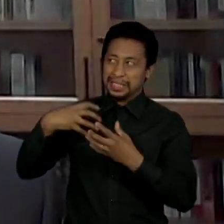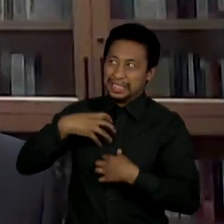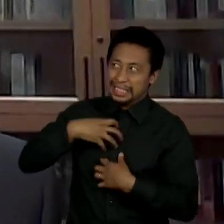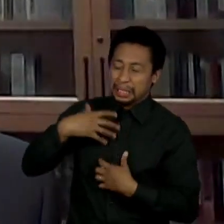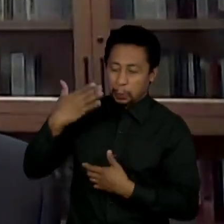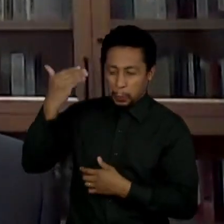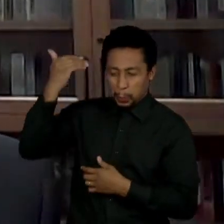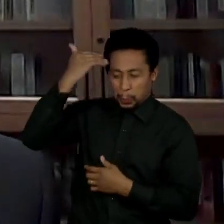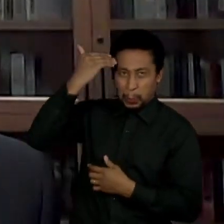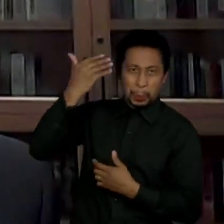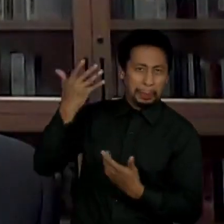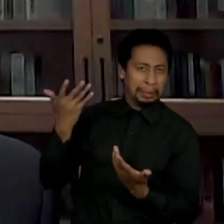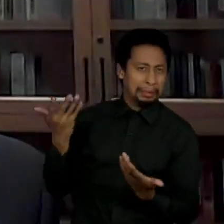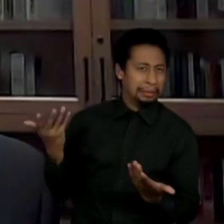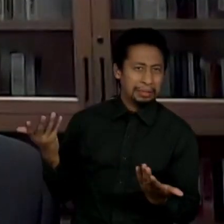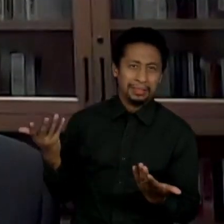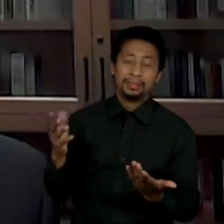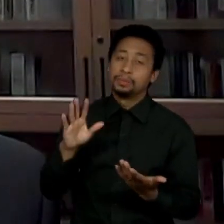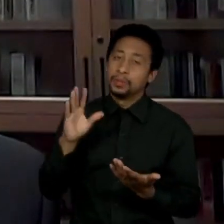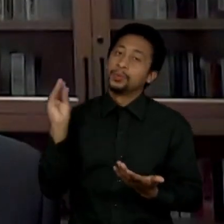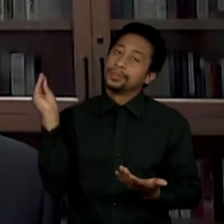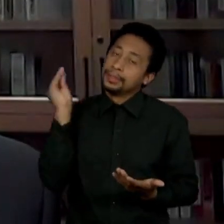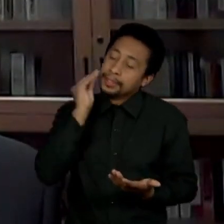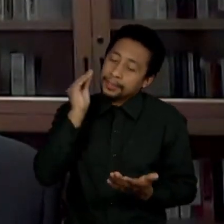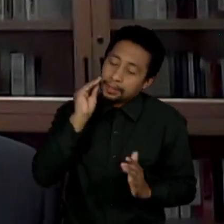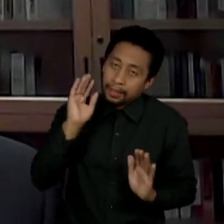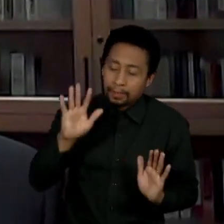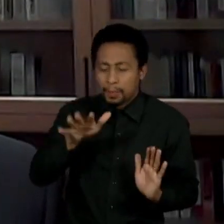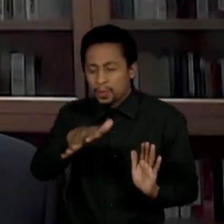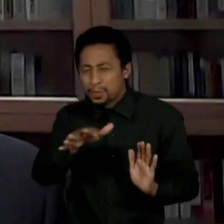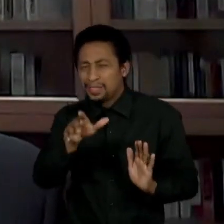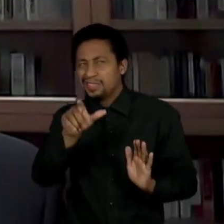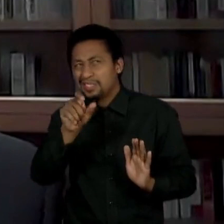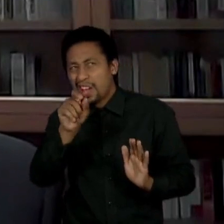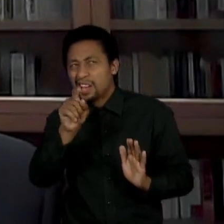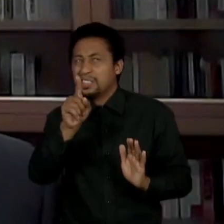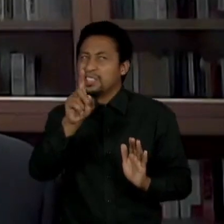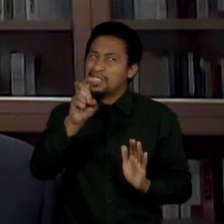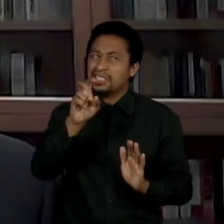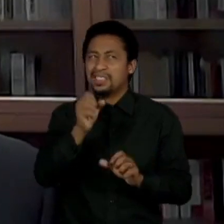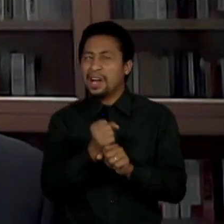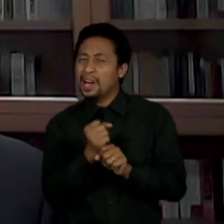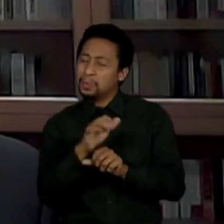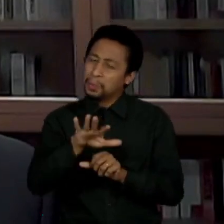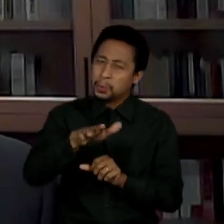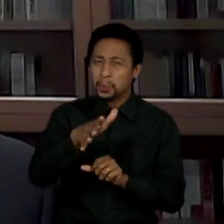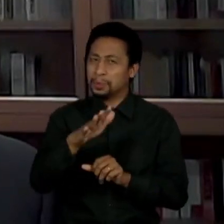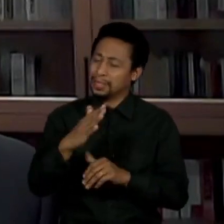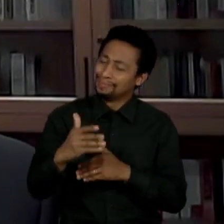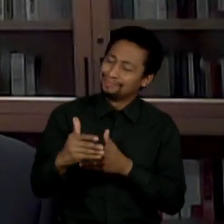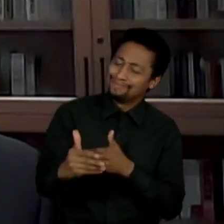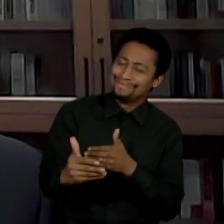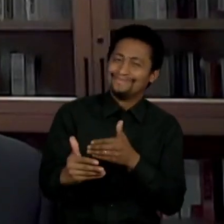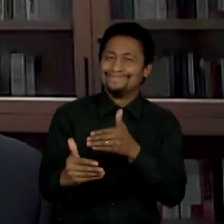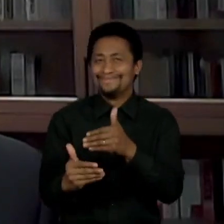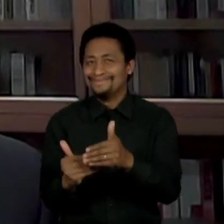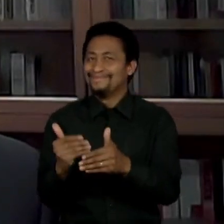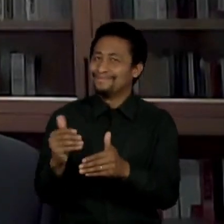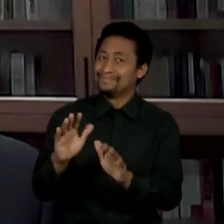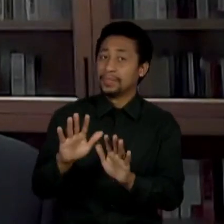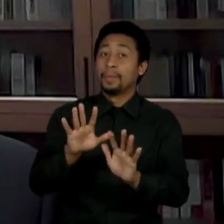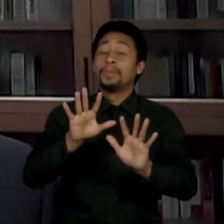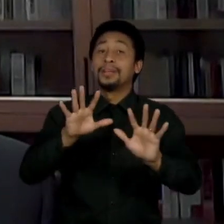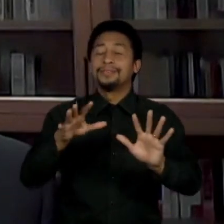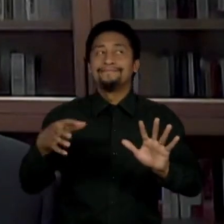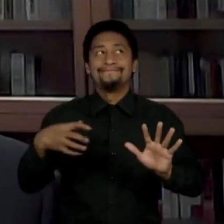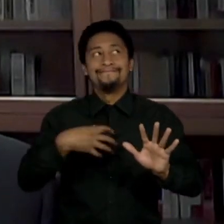And I tried to live like that for 10, 15 years, and it made